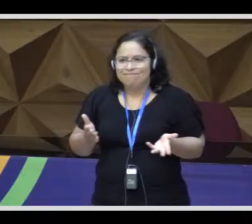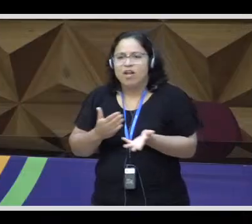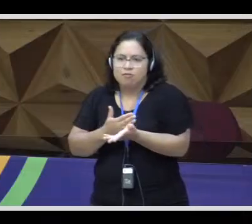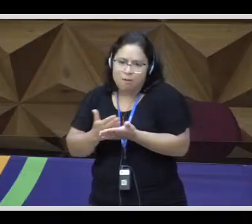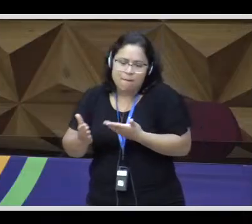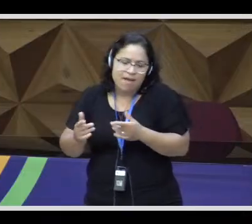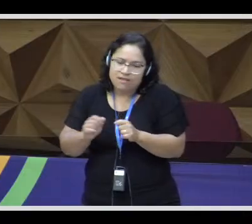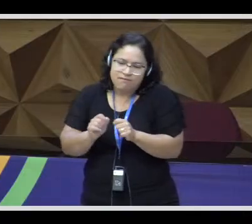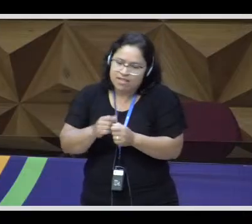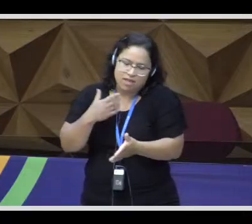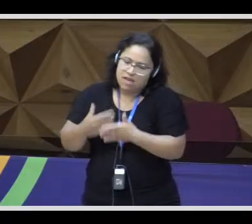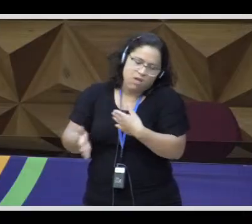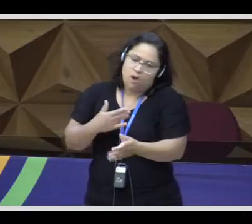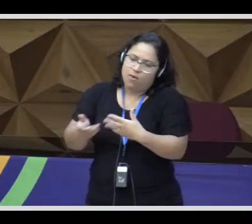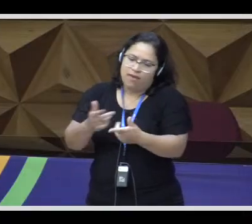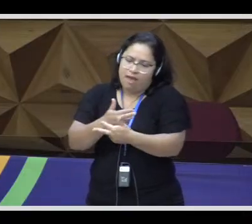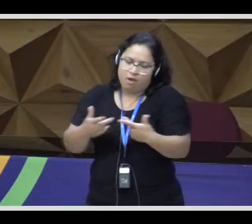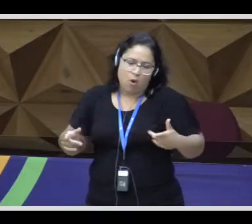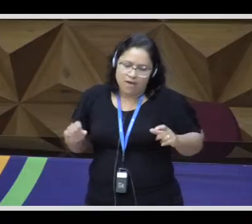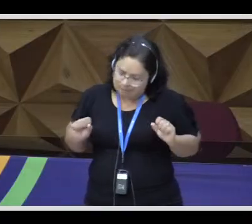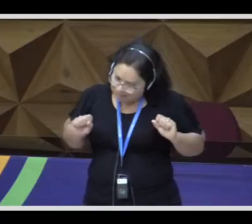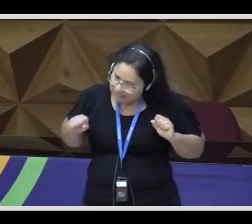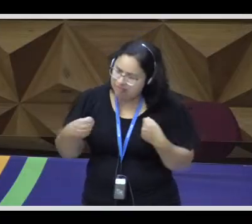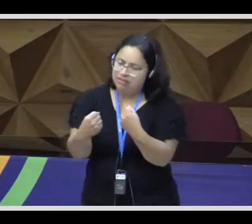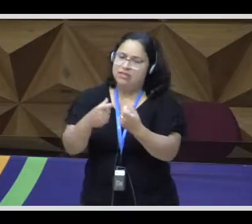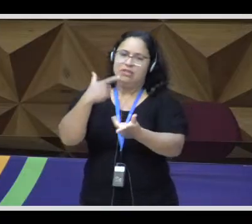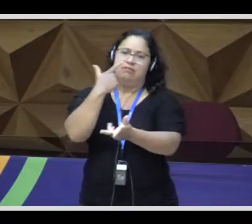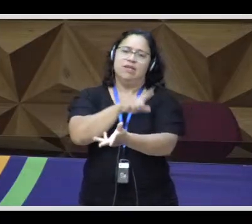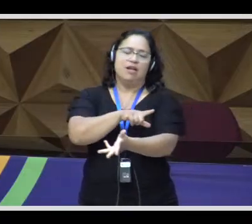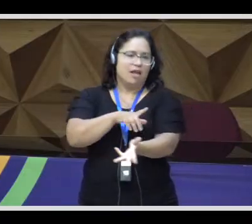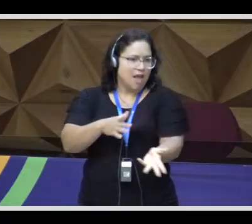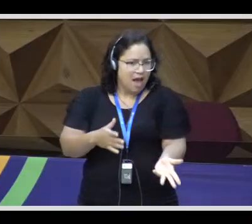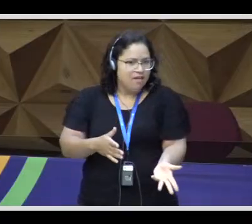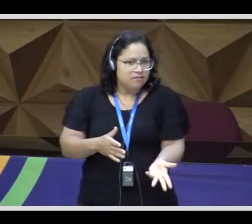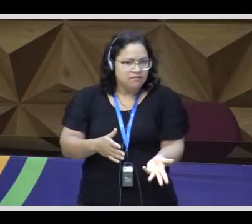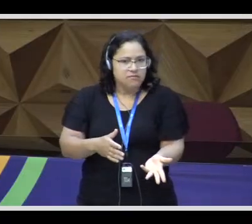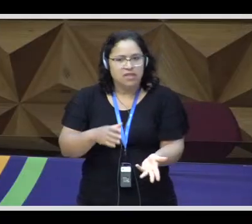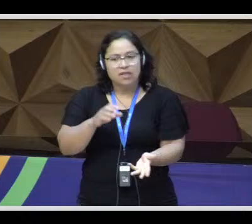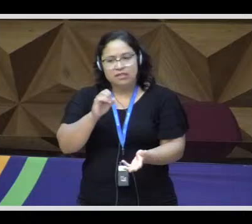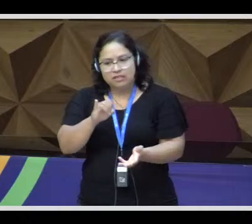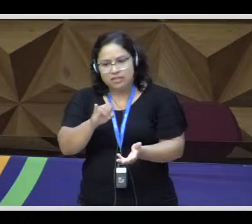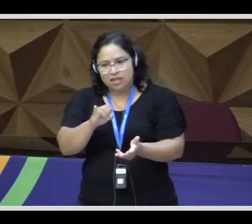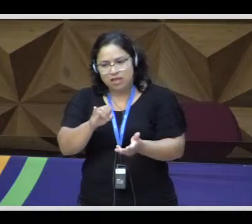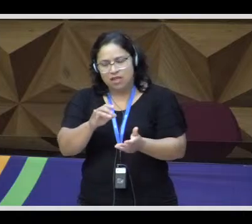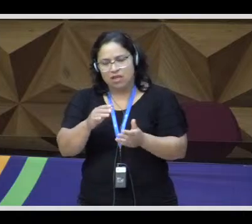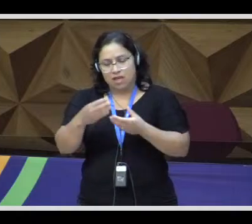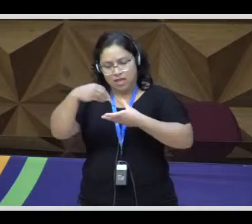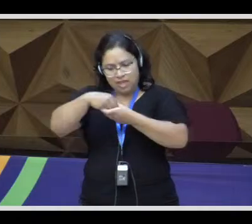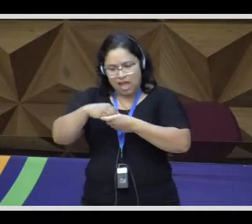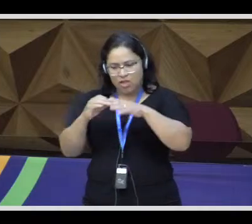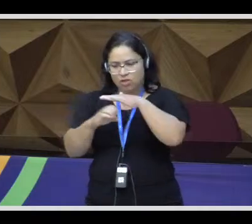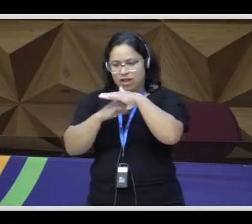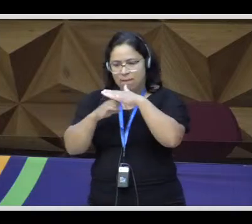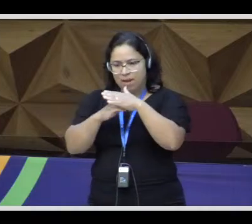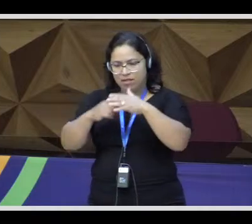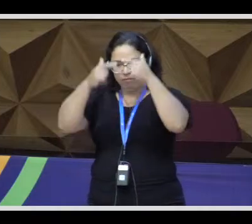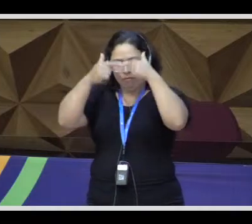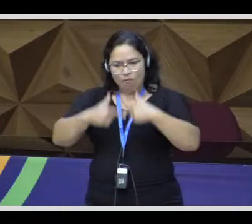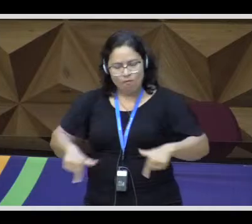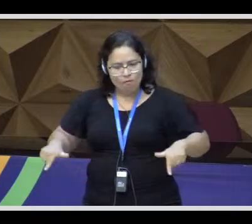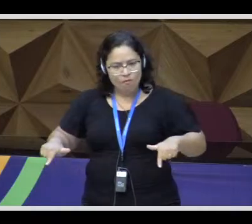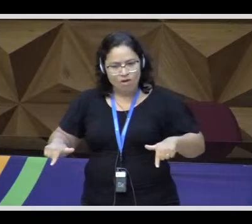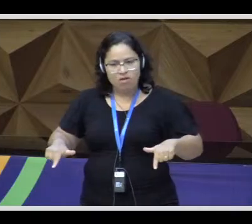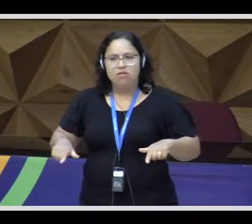to win. When you don't allow that in your company, when you say, you can hire